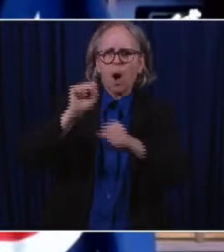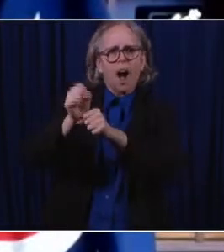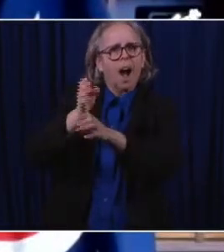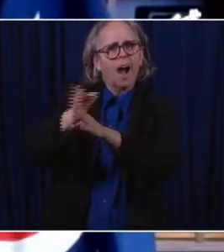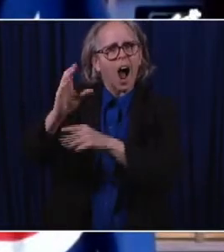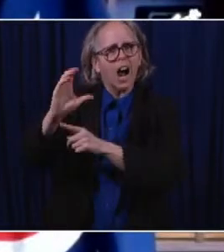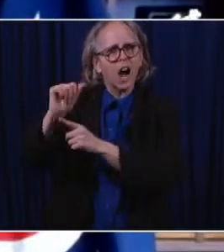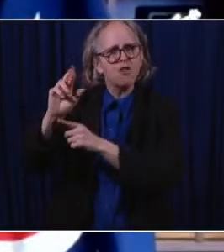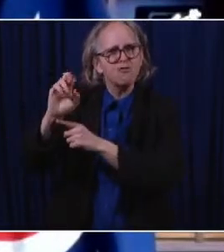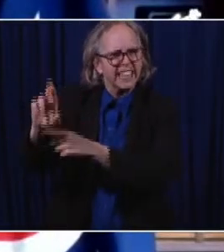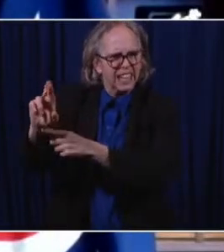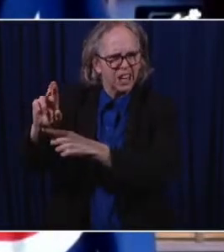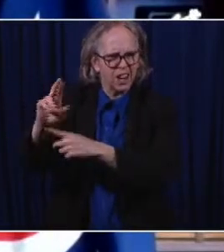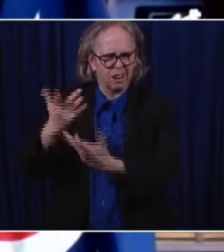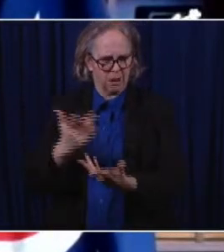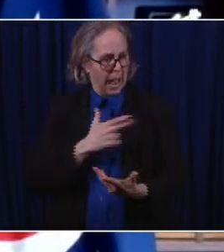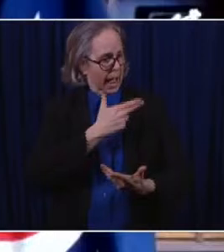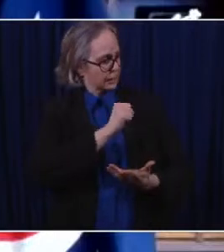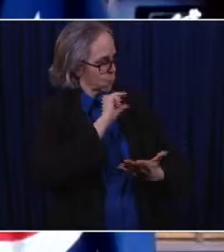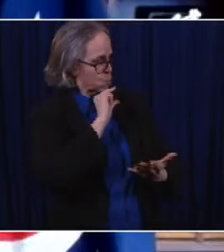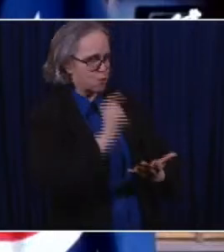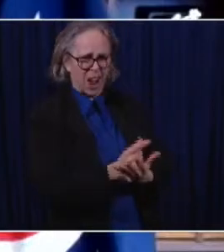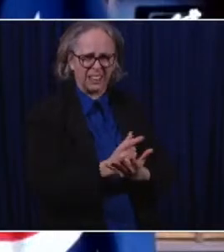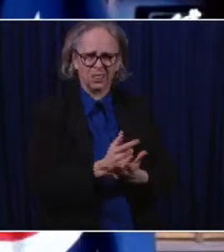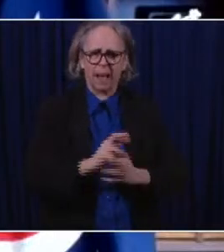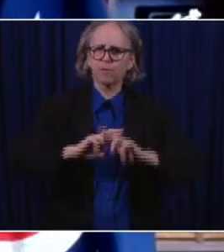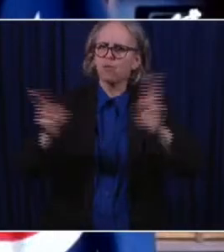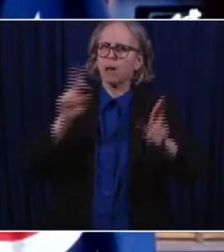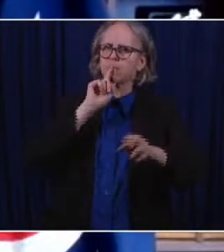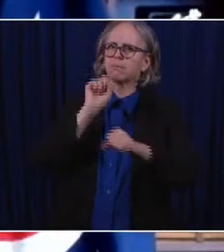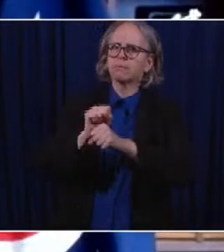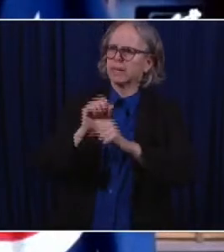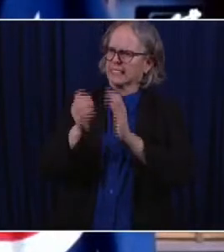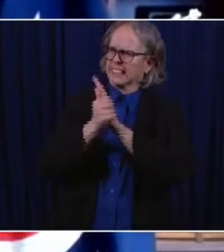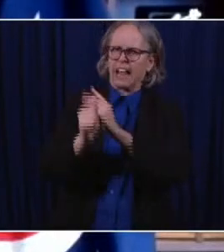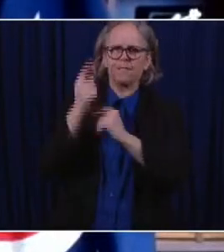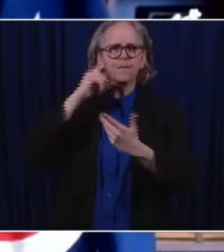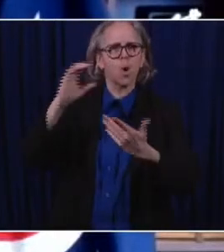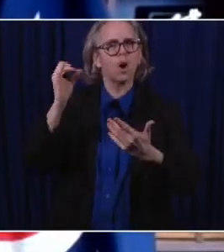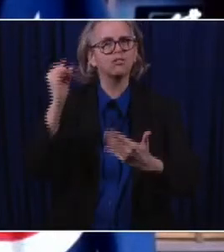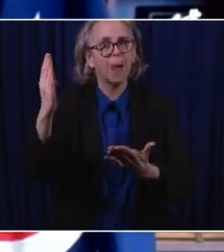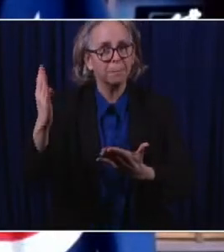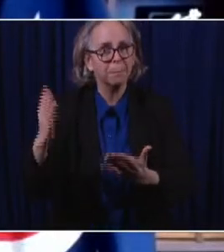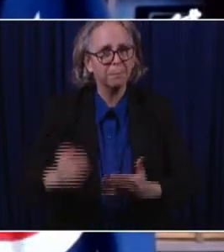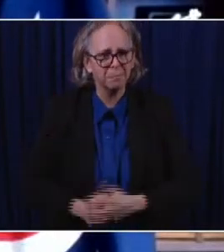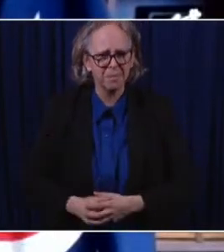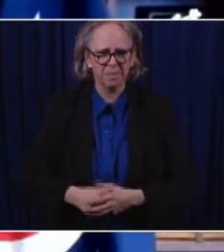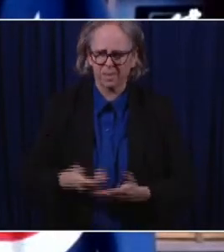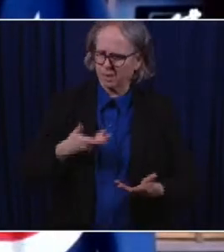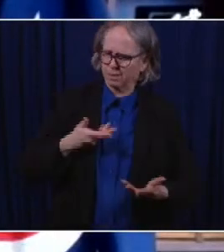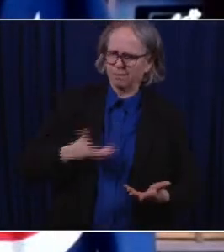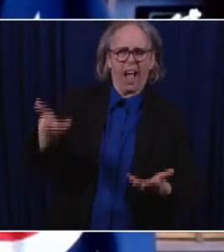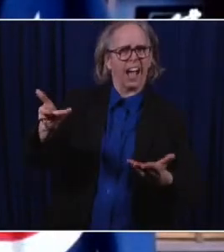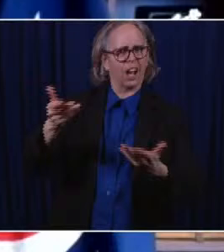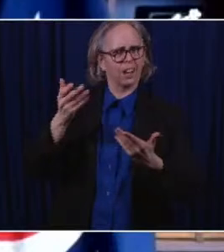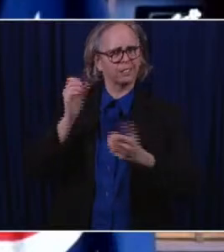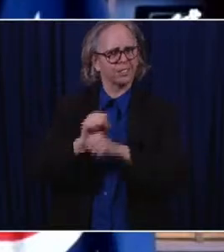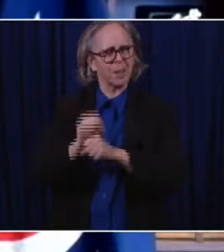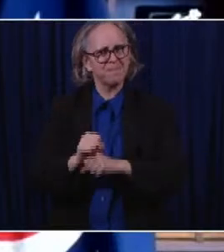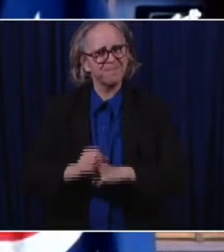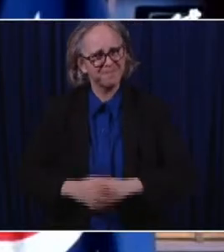with tangible, valuable skills in the workplace. And I just want to conclude, Governor, by saying this. I've been through many of these budget